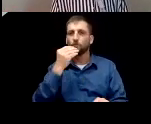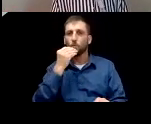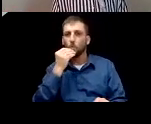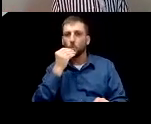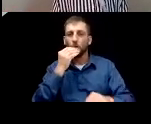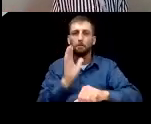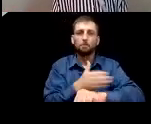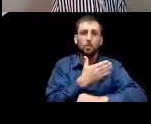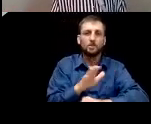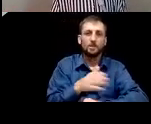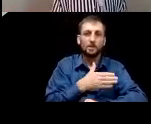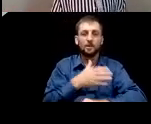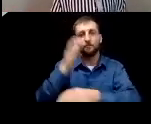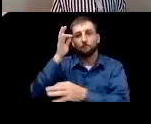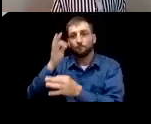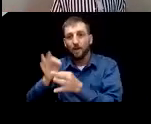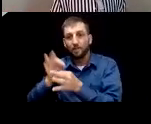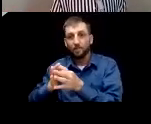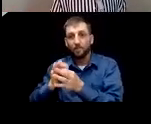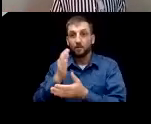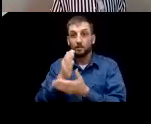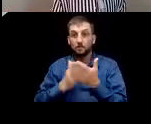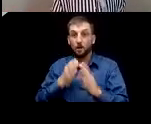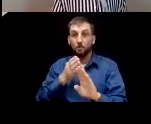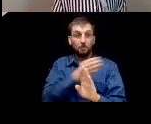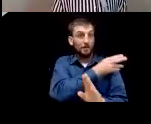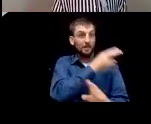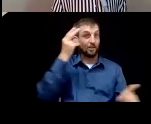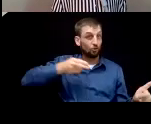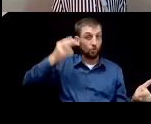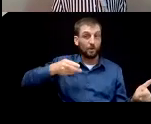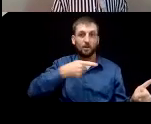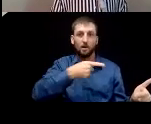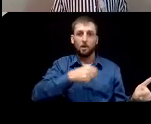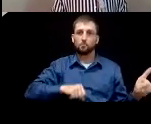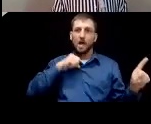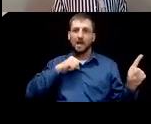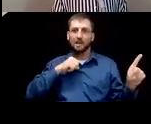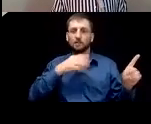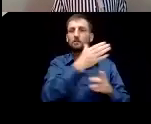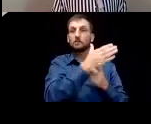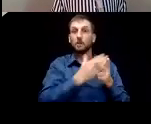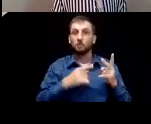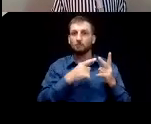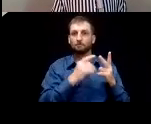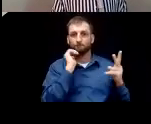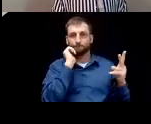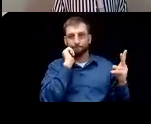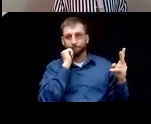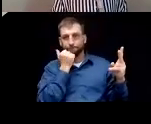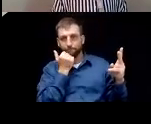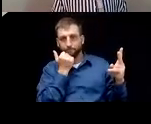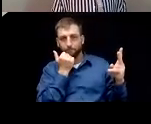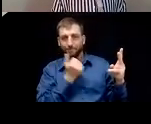things in our history that are moments of pride and moments of shame. We have to know our history, the good and the